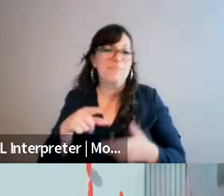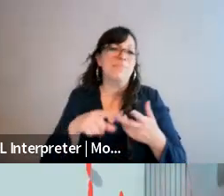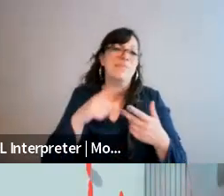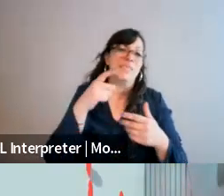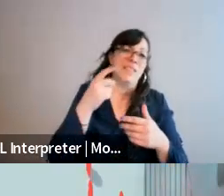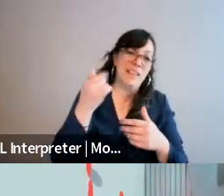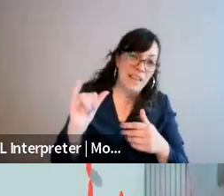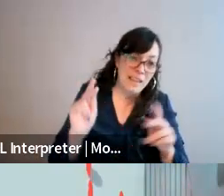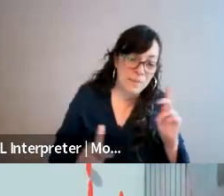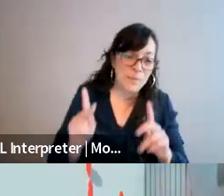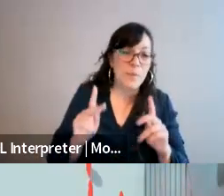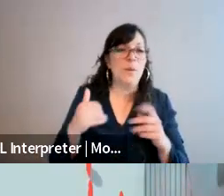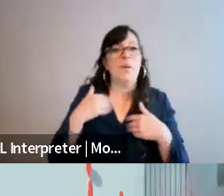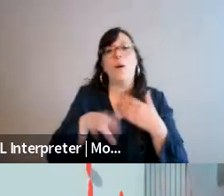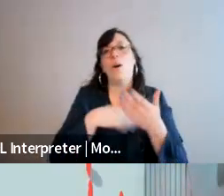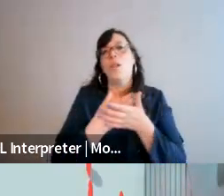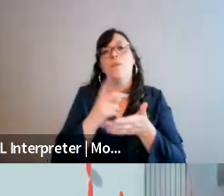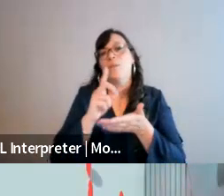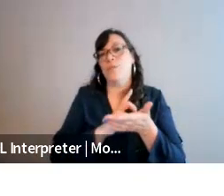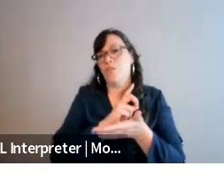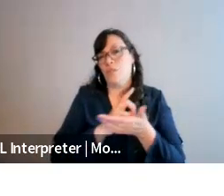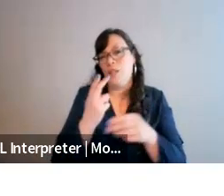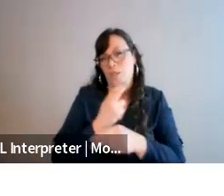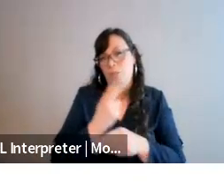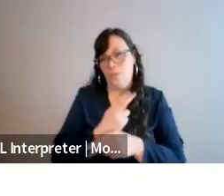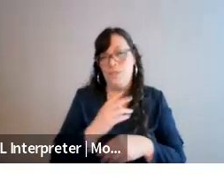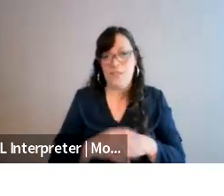of these same prejudices are at work. So